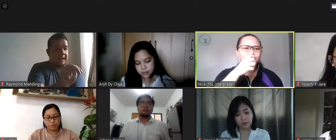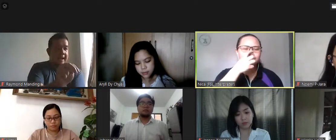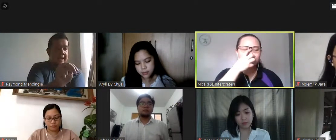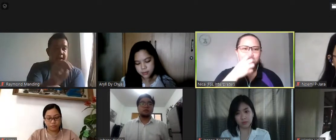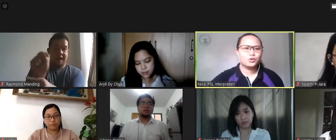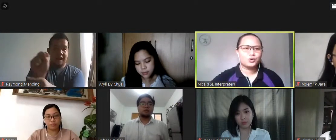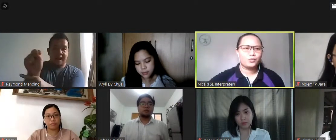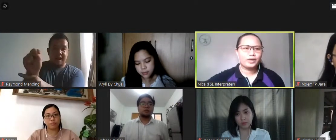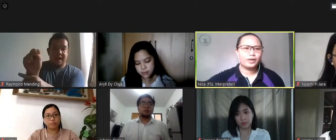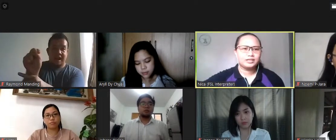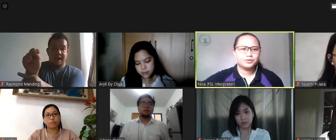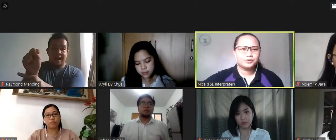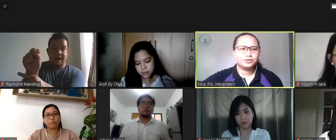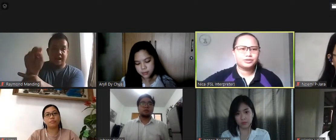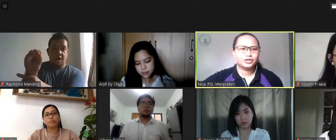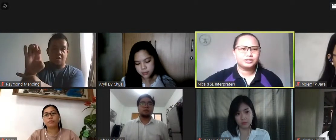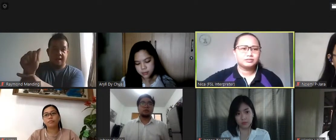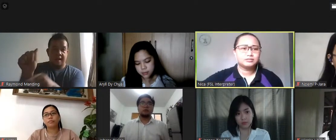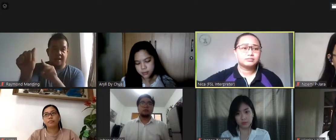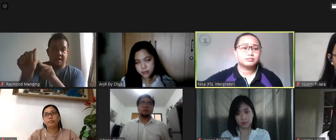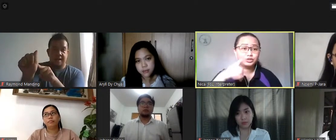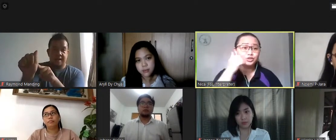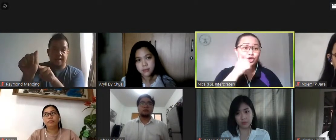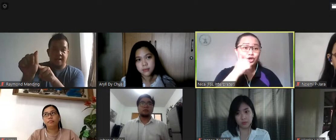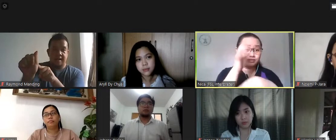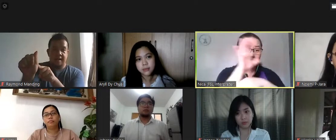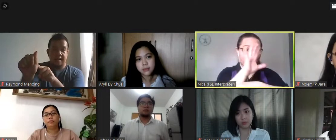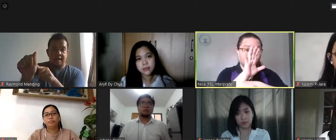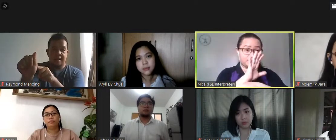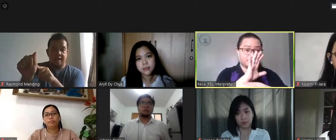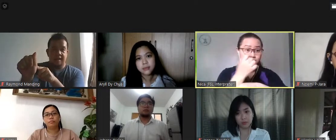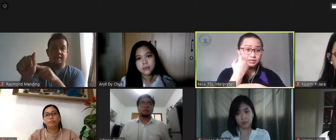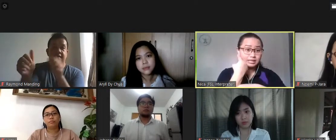I think si Noel, yung girl.